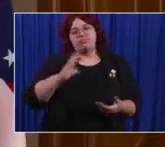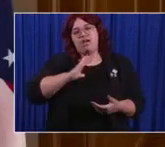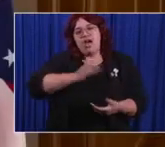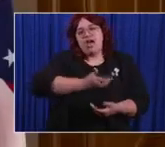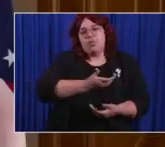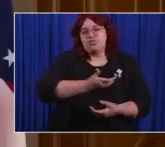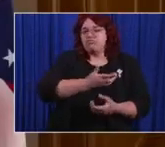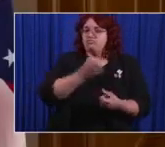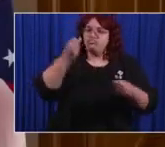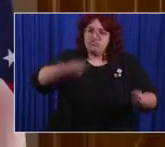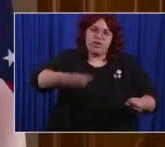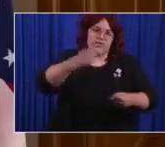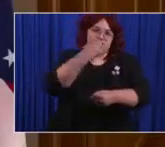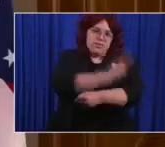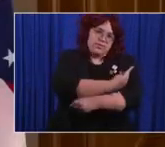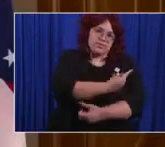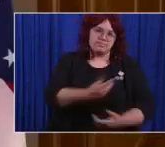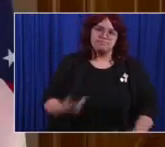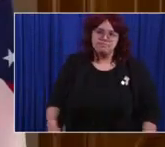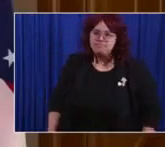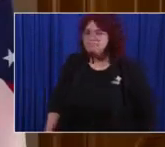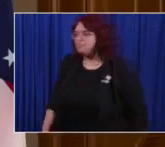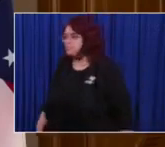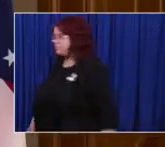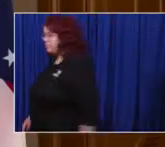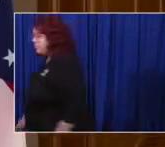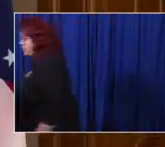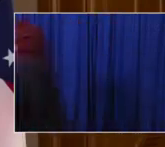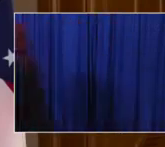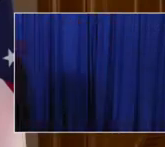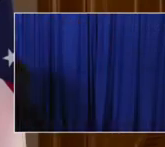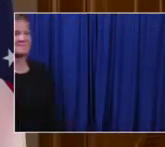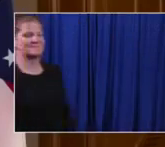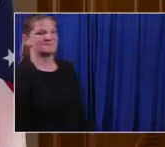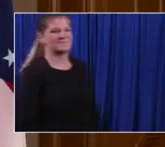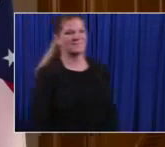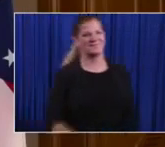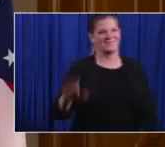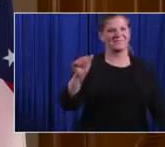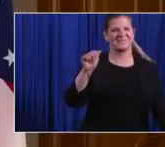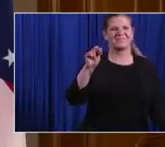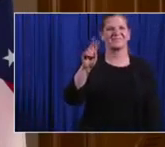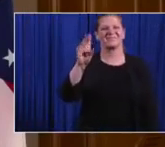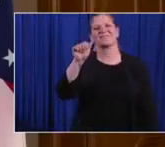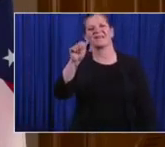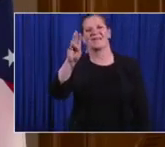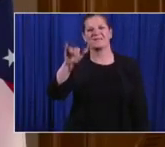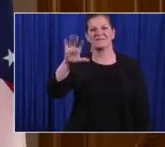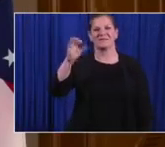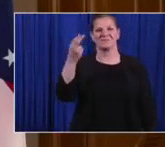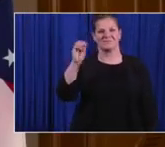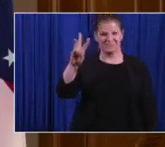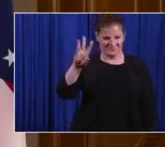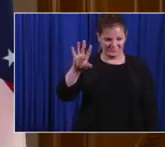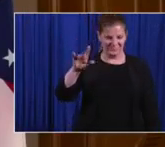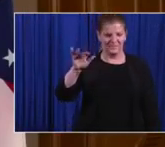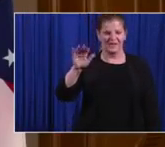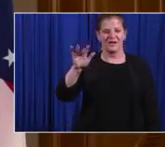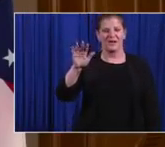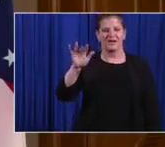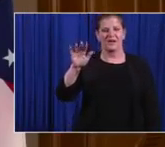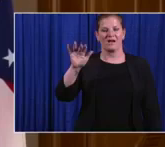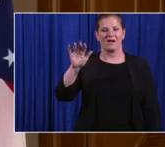Next question is from Andy Chow at Ohio Public Radio and Television. Hi, Governor. Andy. I was